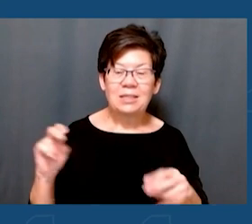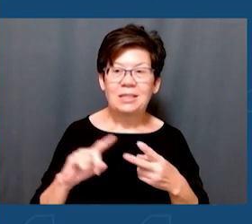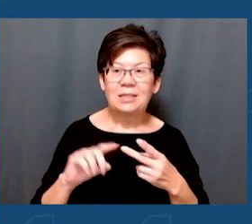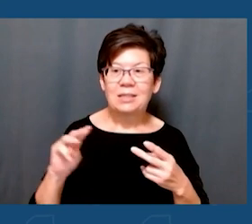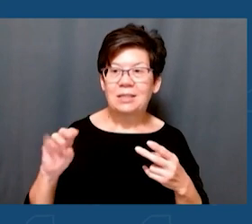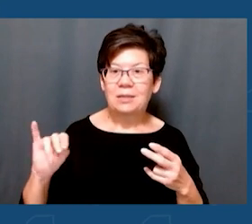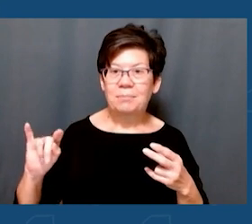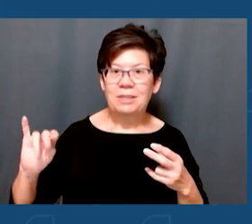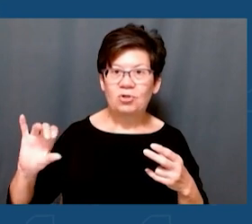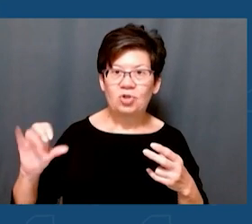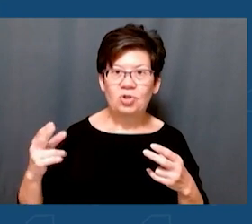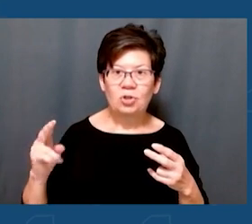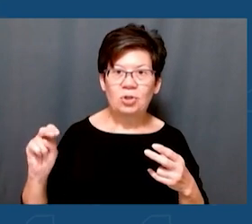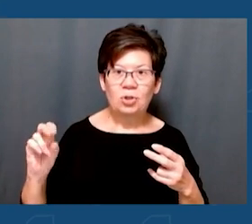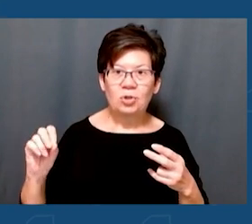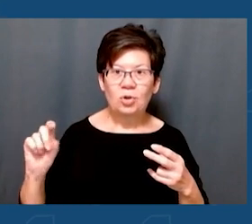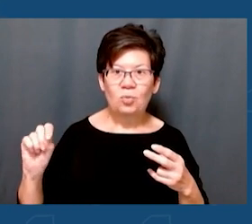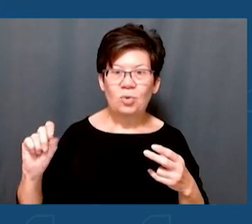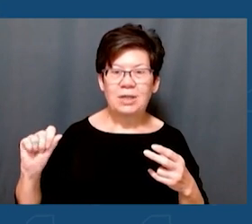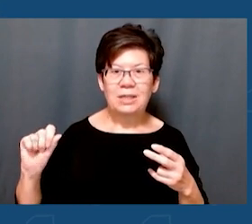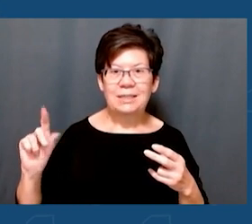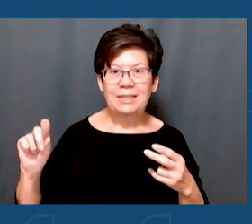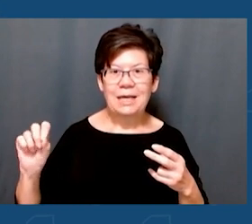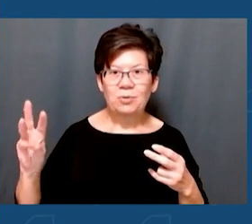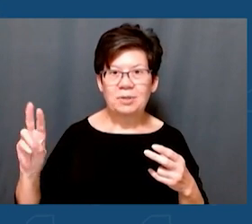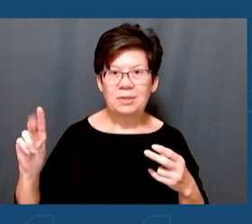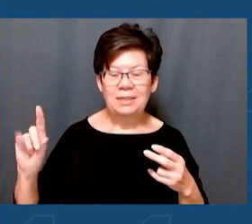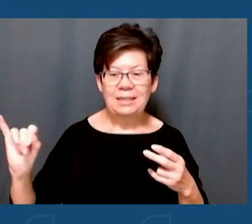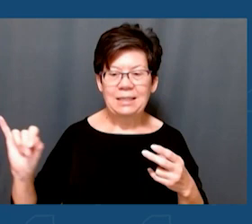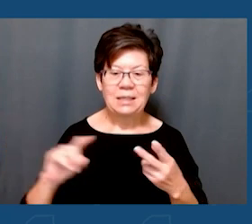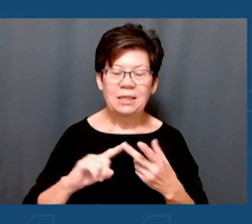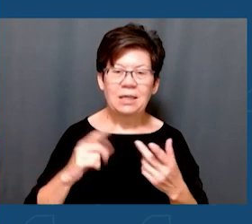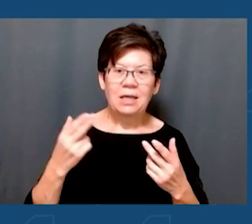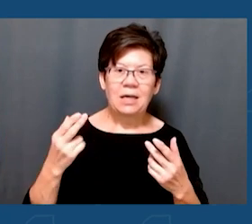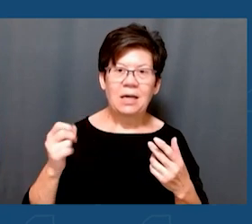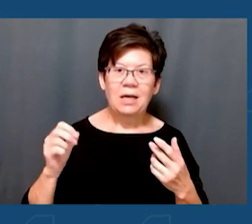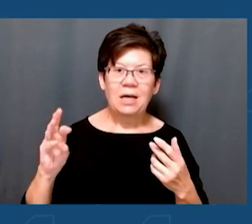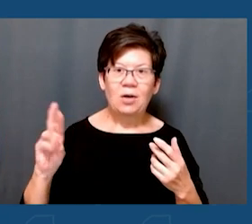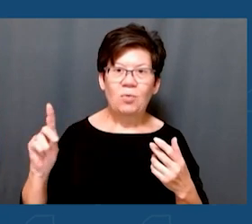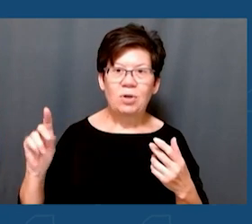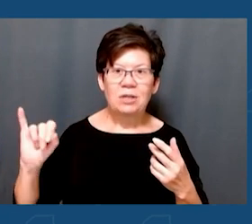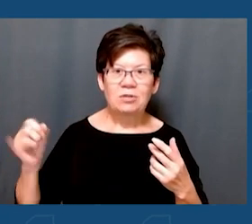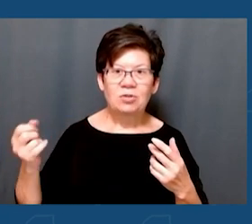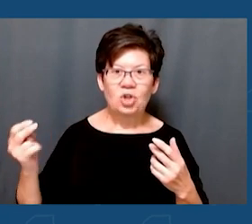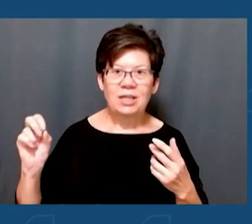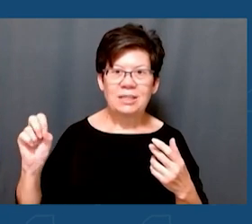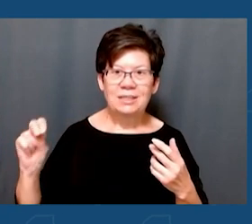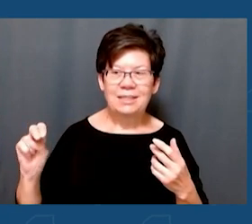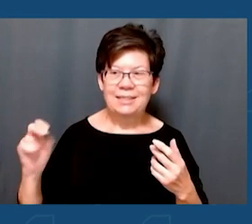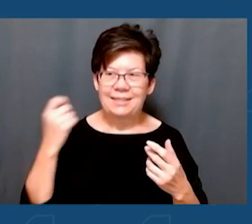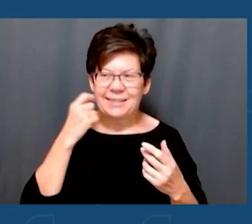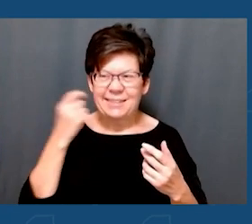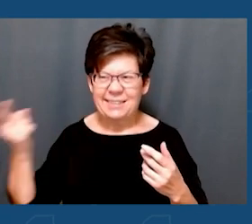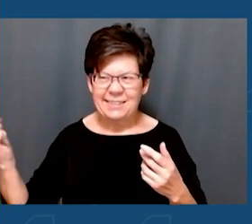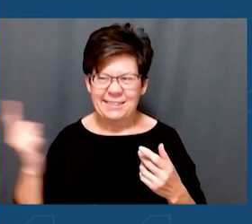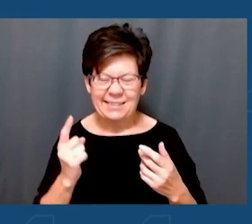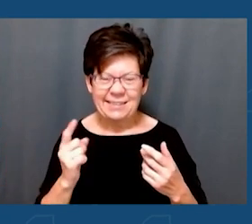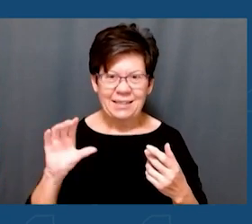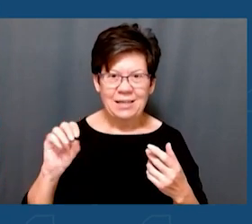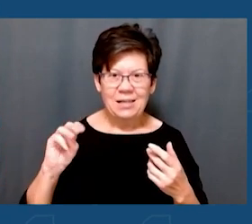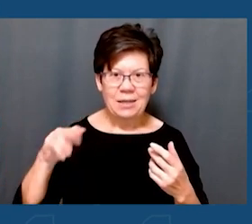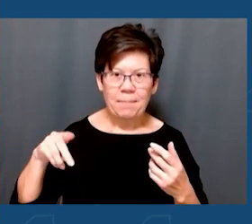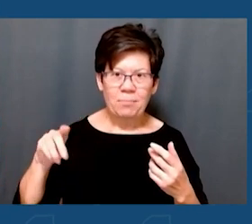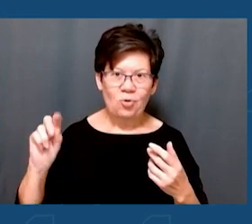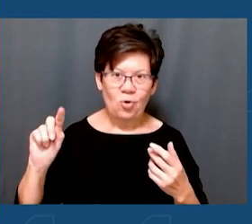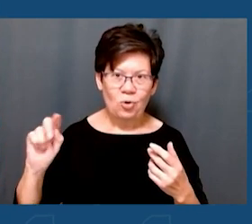Nowakowski and Howard Johnson and our Comptroller who just walked in briefly. I want to thank them because I have gone